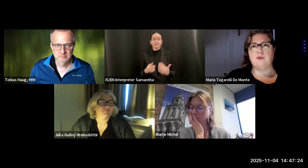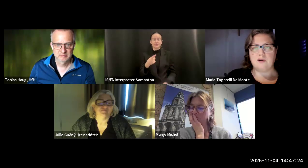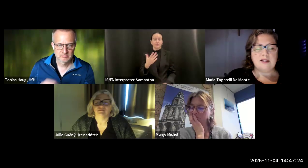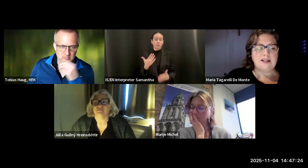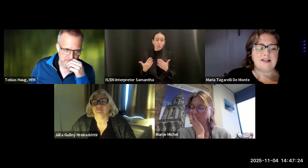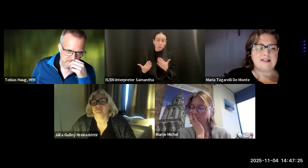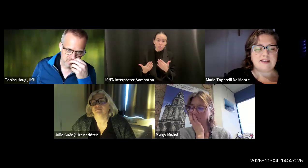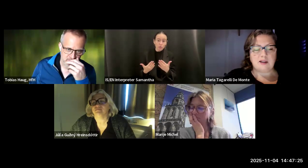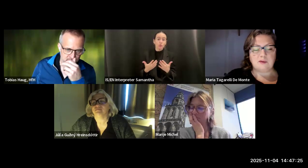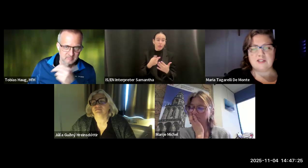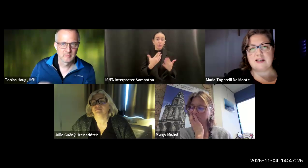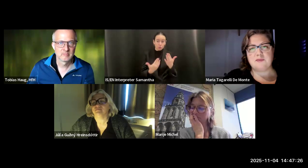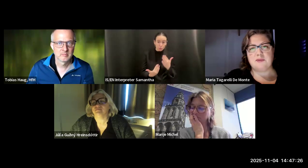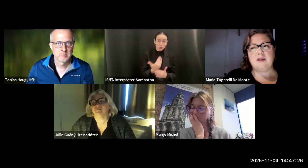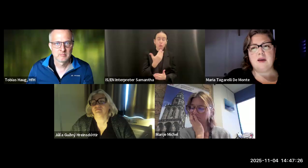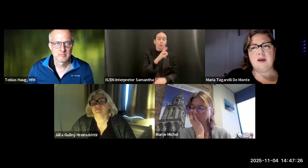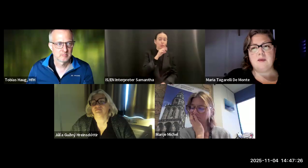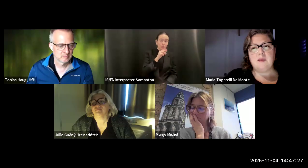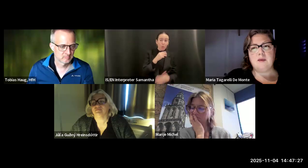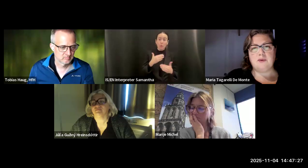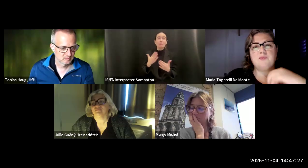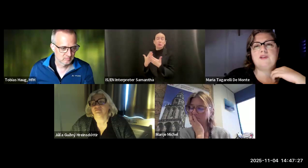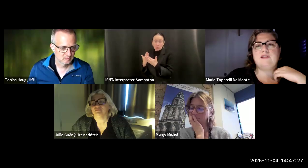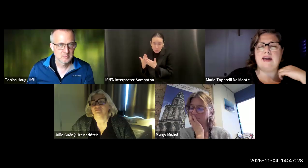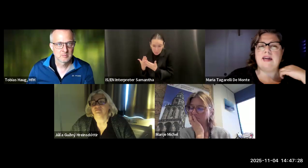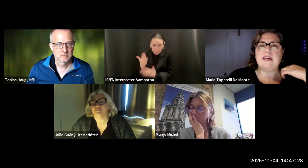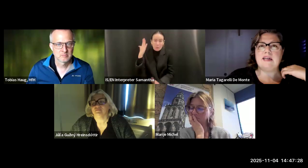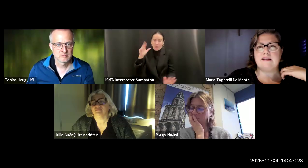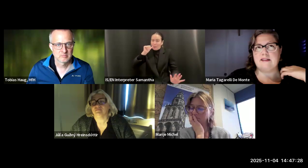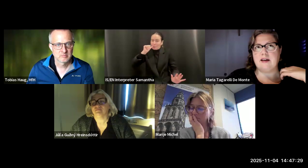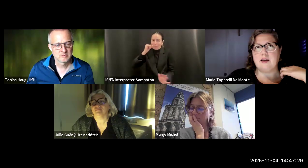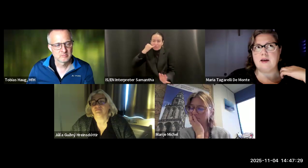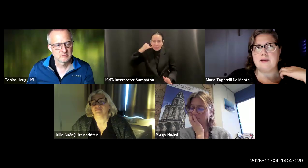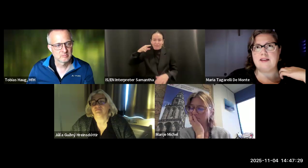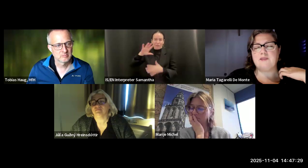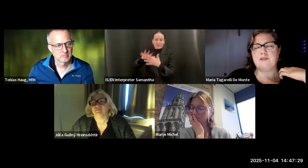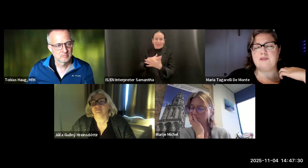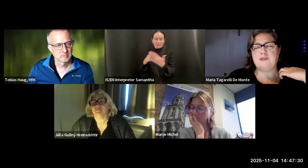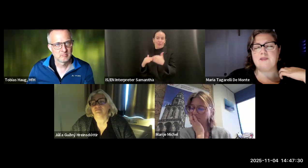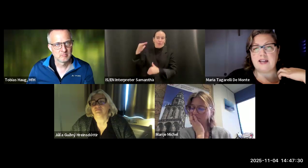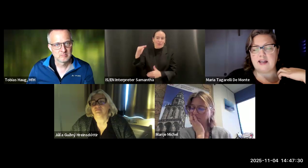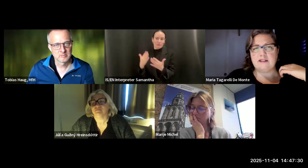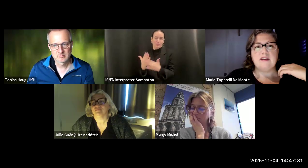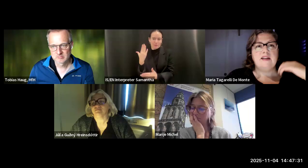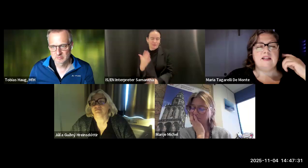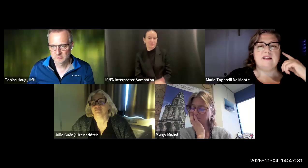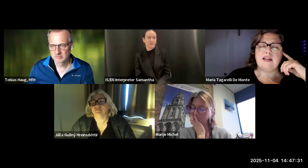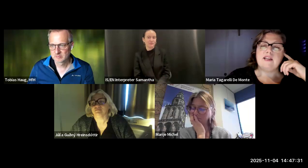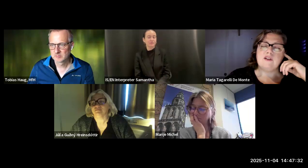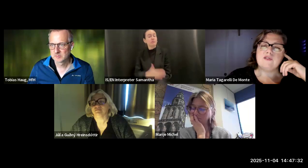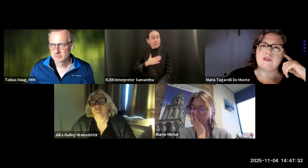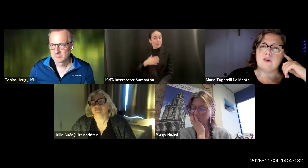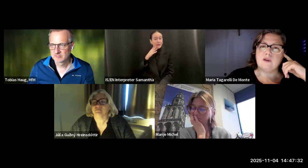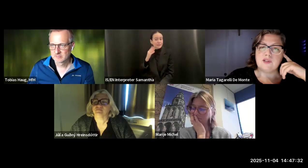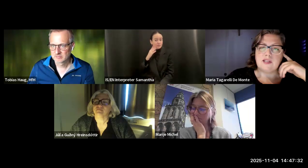even more for sign language assessment. But what I want to bring today is the experience that I gained